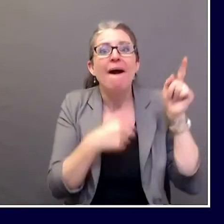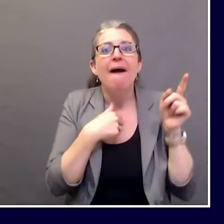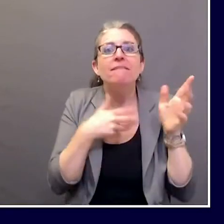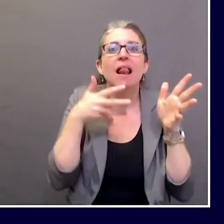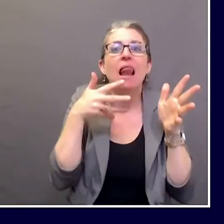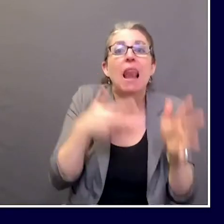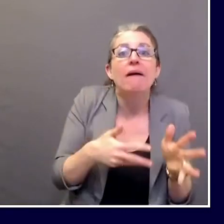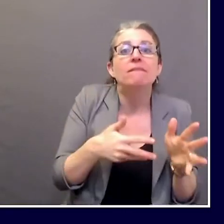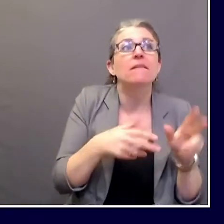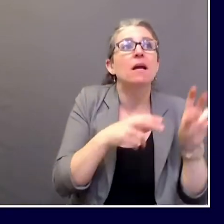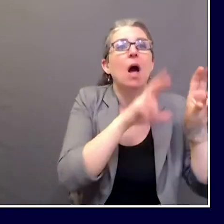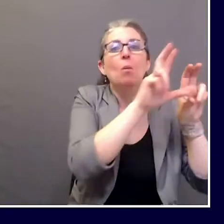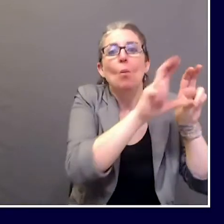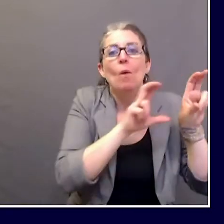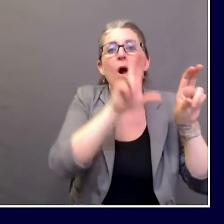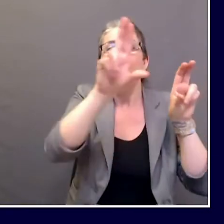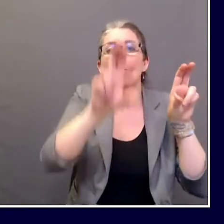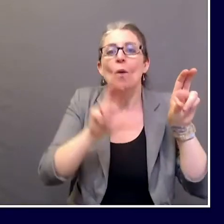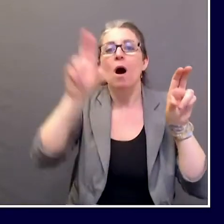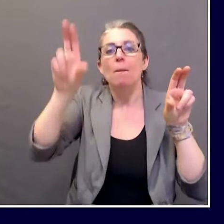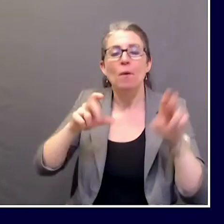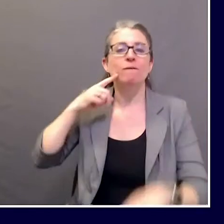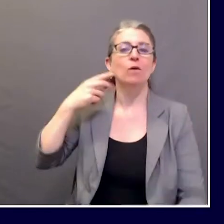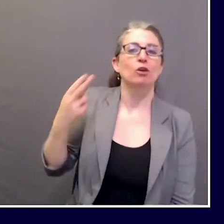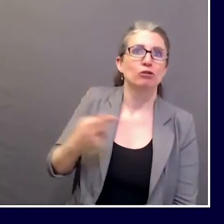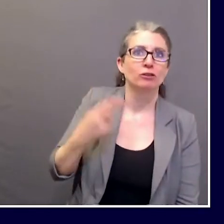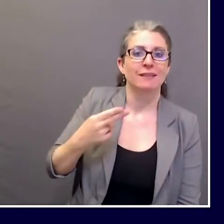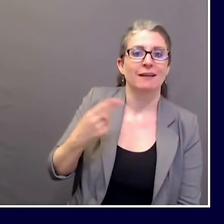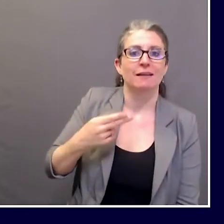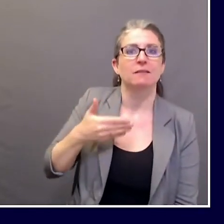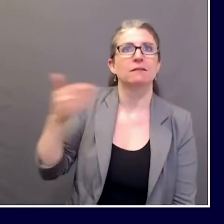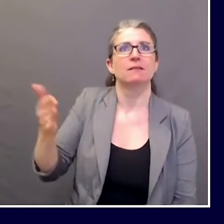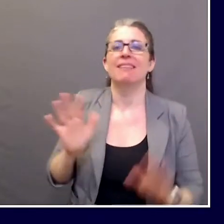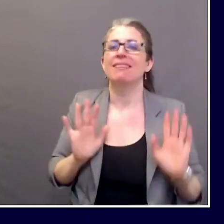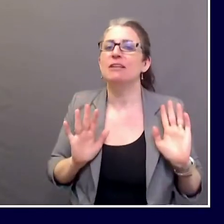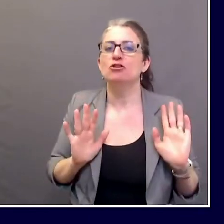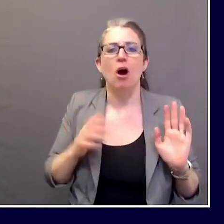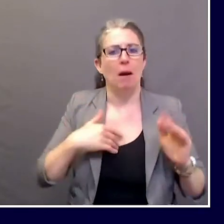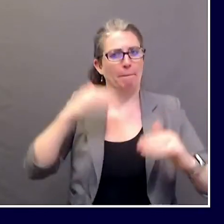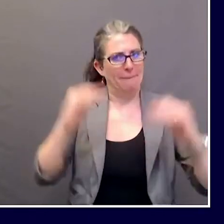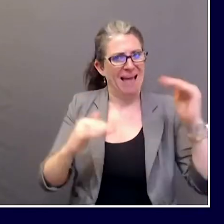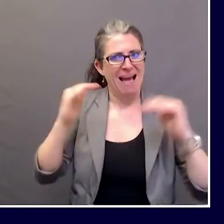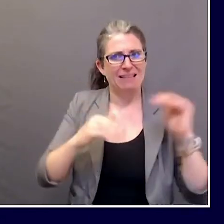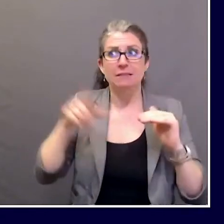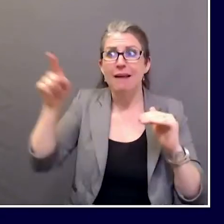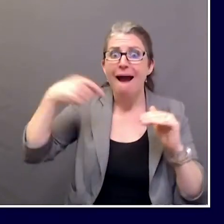has to cancel appointments, but rather we can balance that load across the entire state.